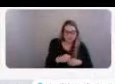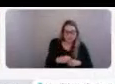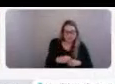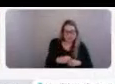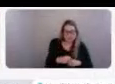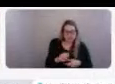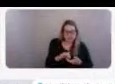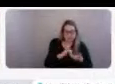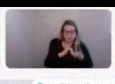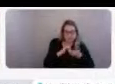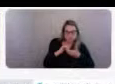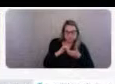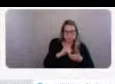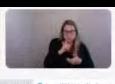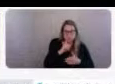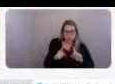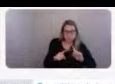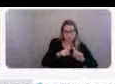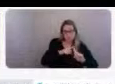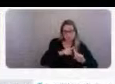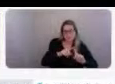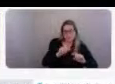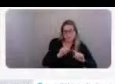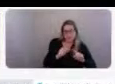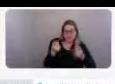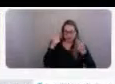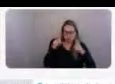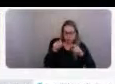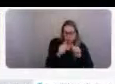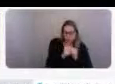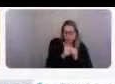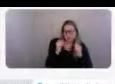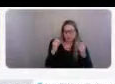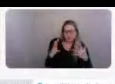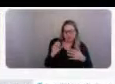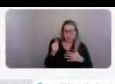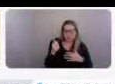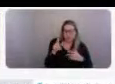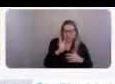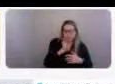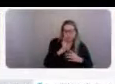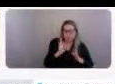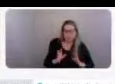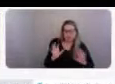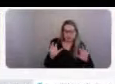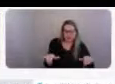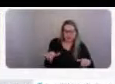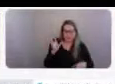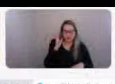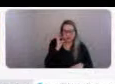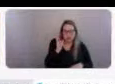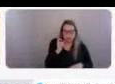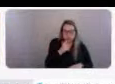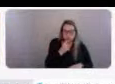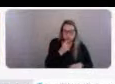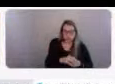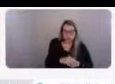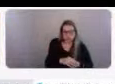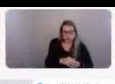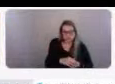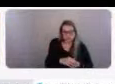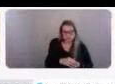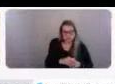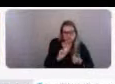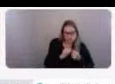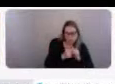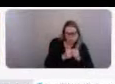this area is very positive but also agree with with a lot of the other speakers that i've heard that have said that uh to me competitive